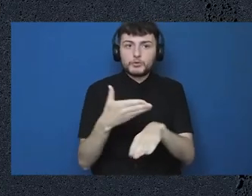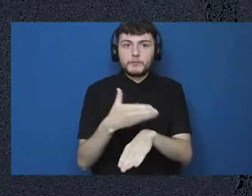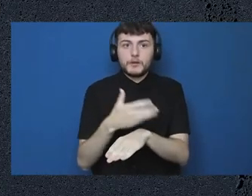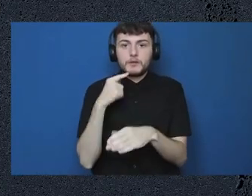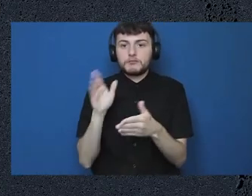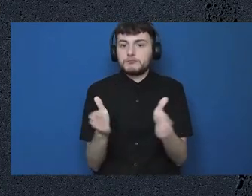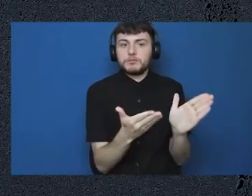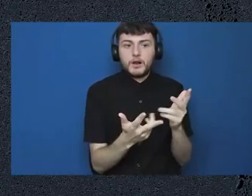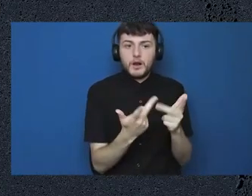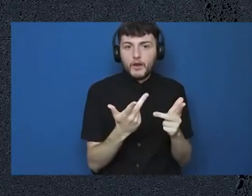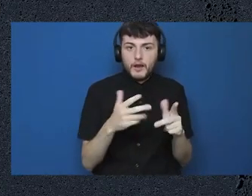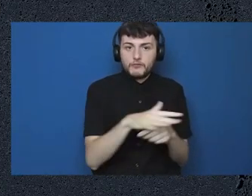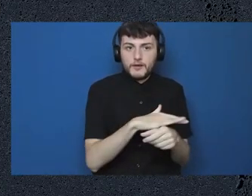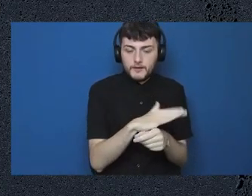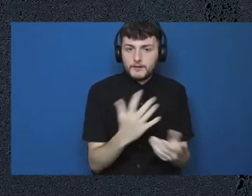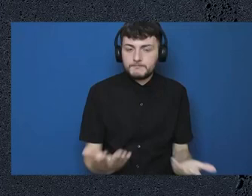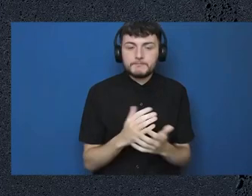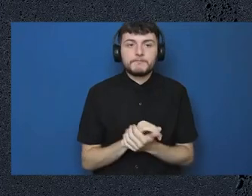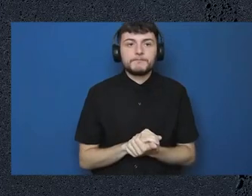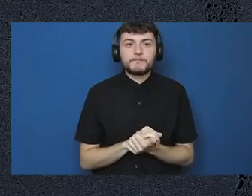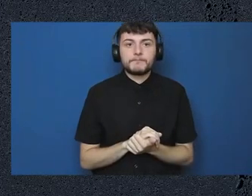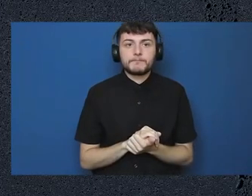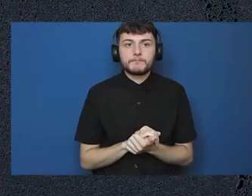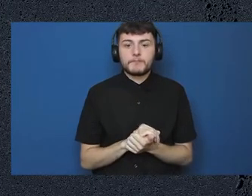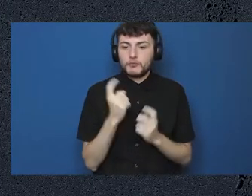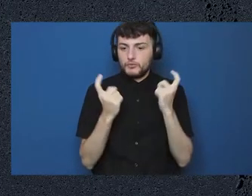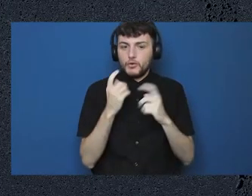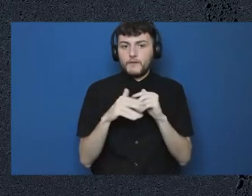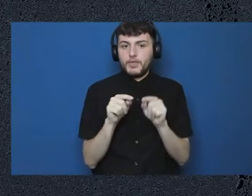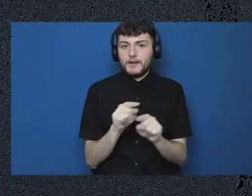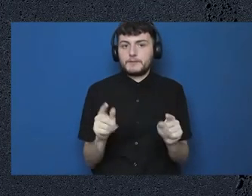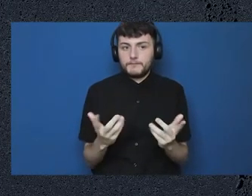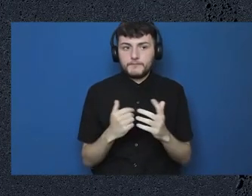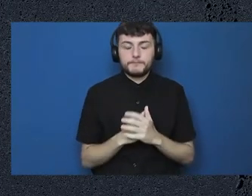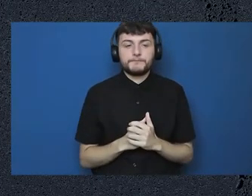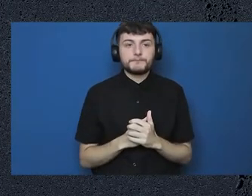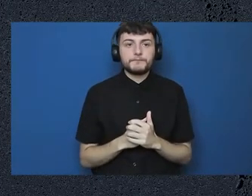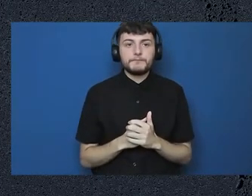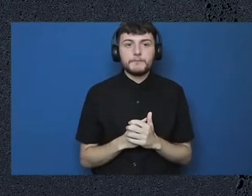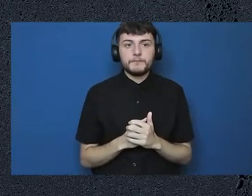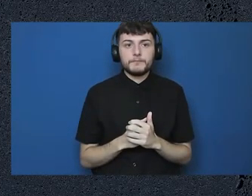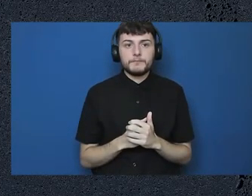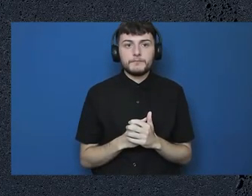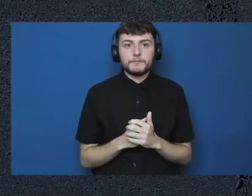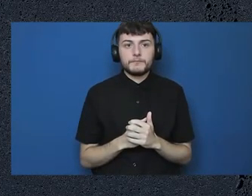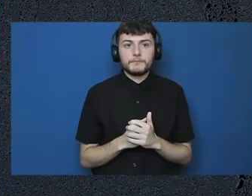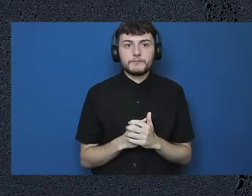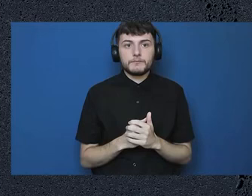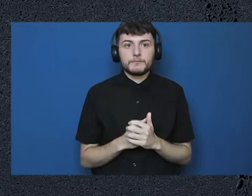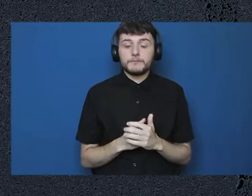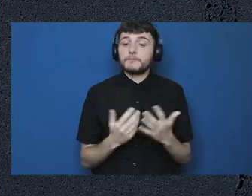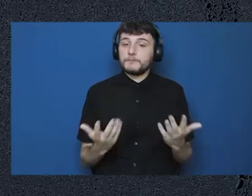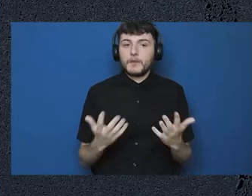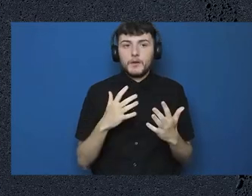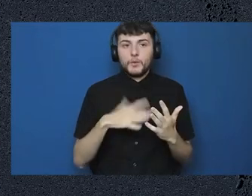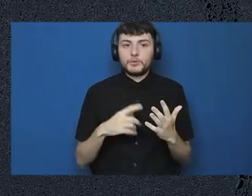career shifts in midlife? We're kind of curious about unpacking some of those things too. But we also want to talk about the revolution that's underway,